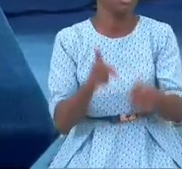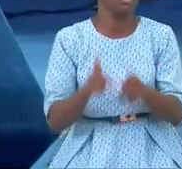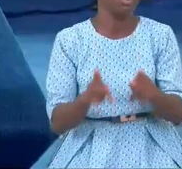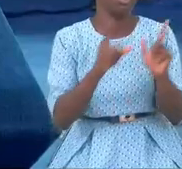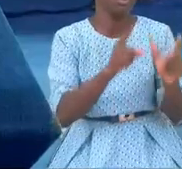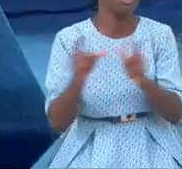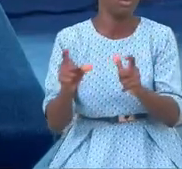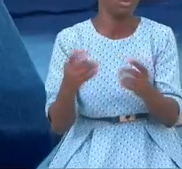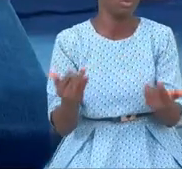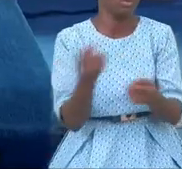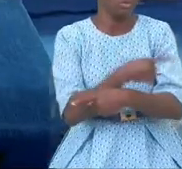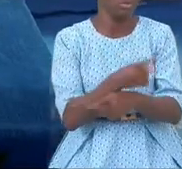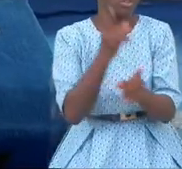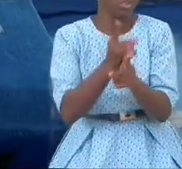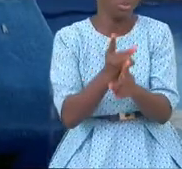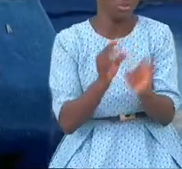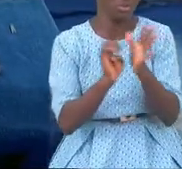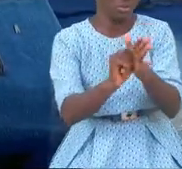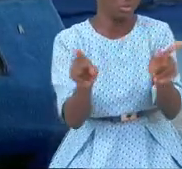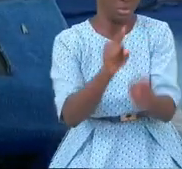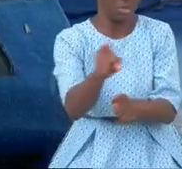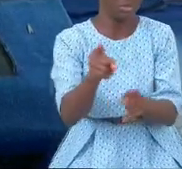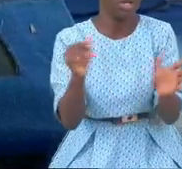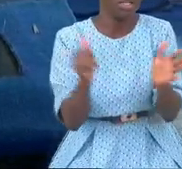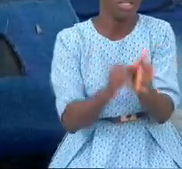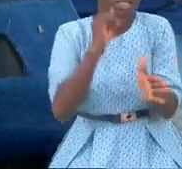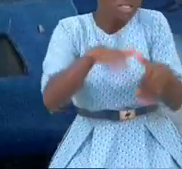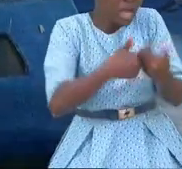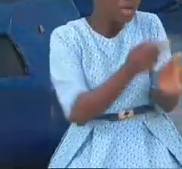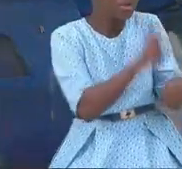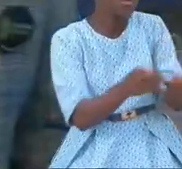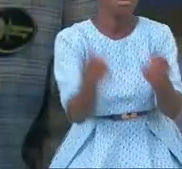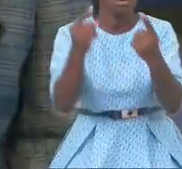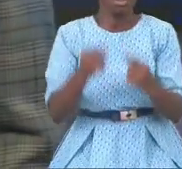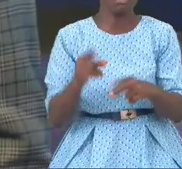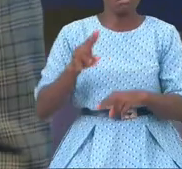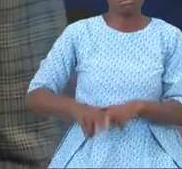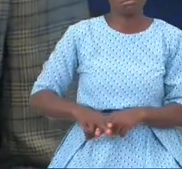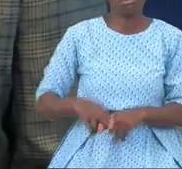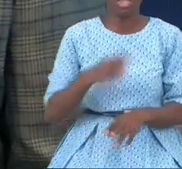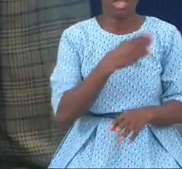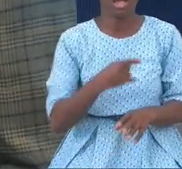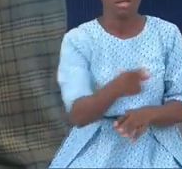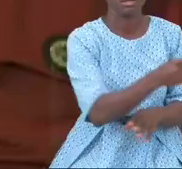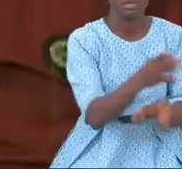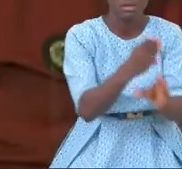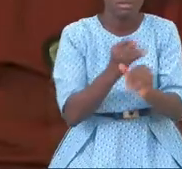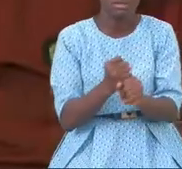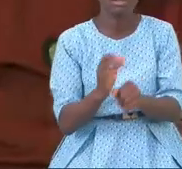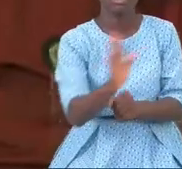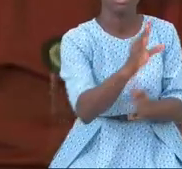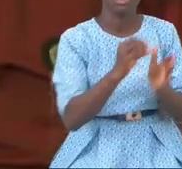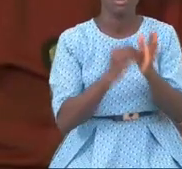received their miracle. Congratulations for you there. I said congratulations for you there. You